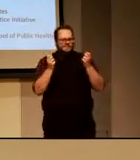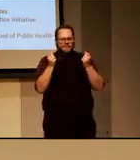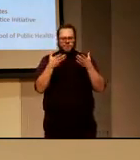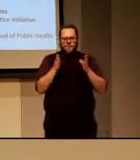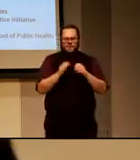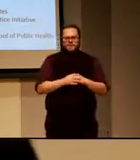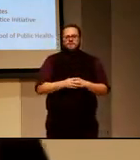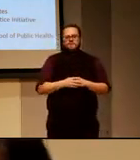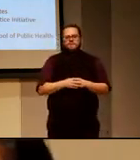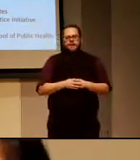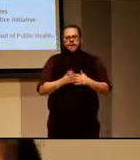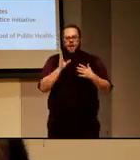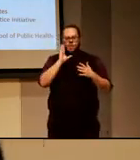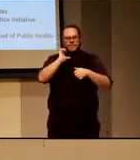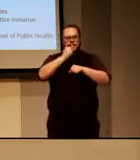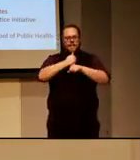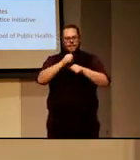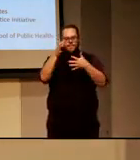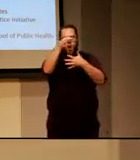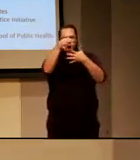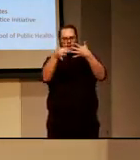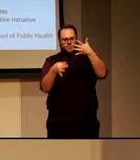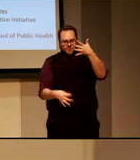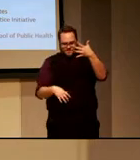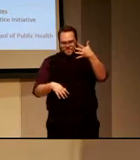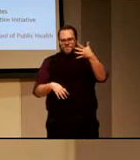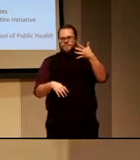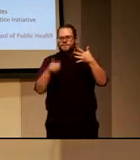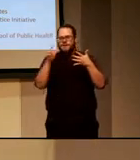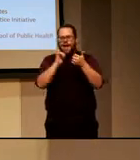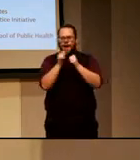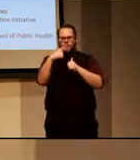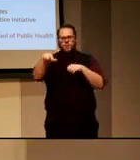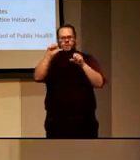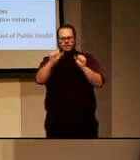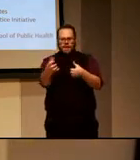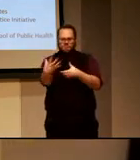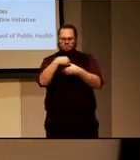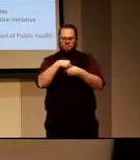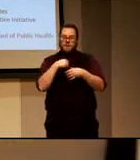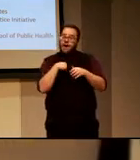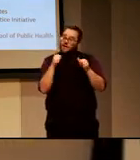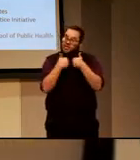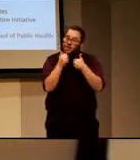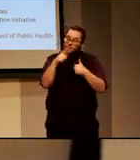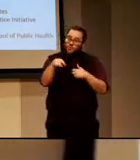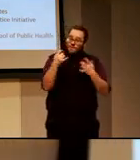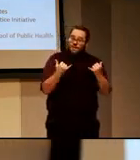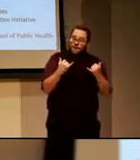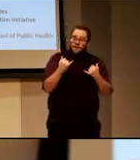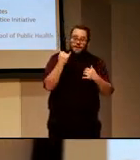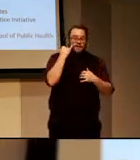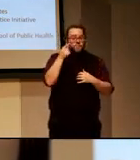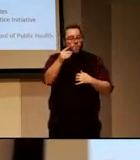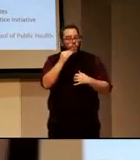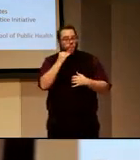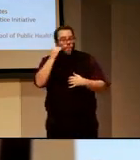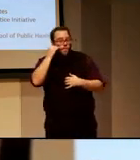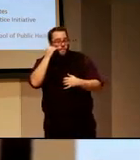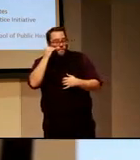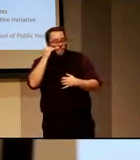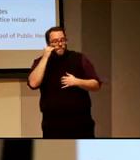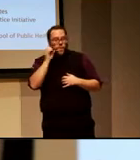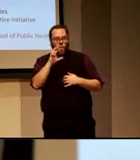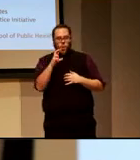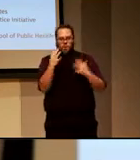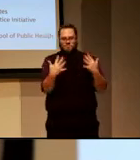menu option of ways that you can engage. And I challenge you right now, whether you're sitting at home or whether